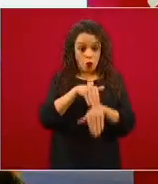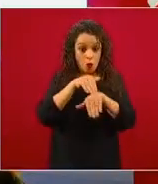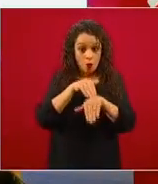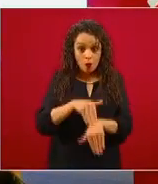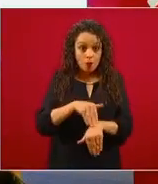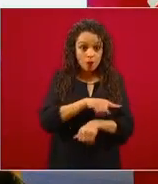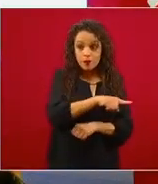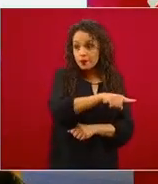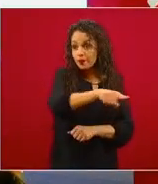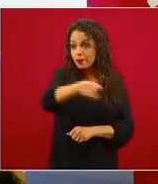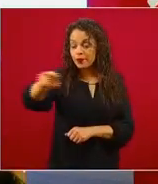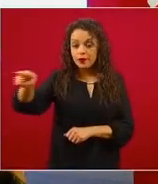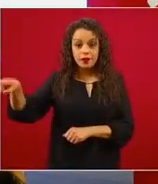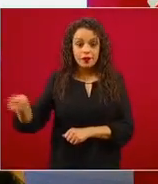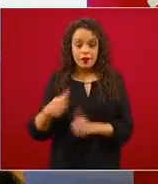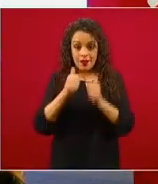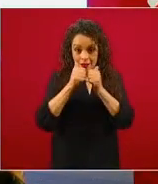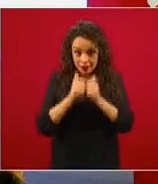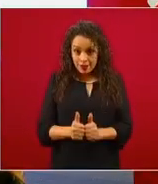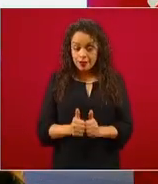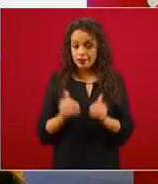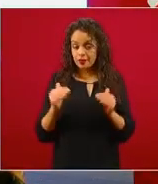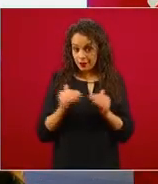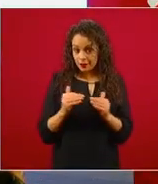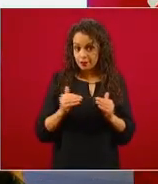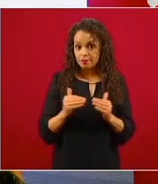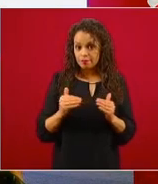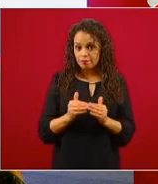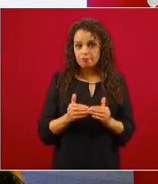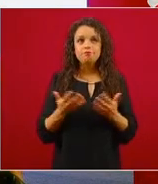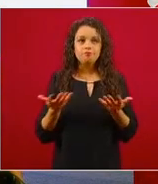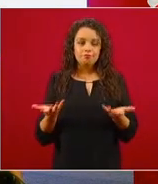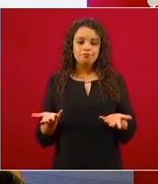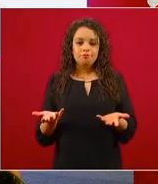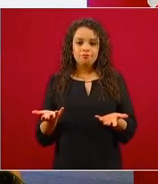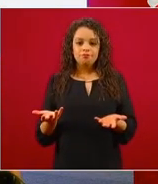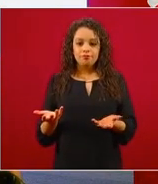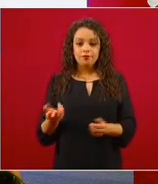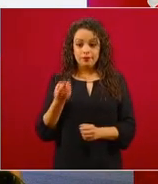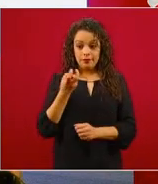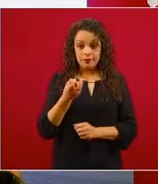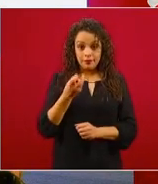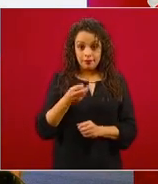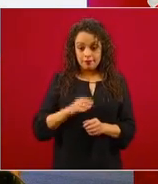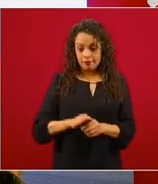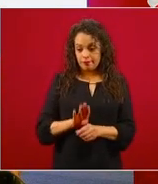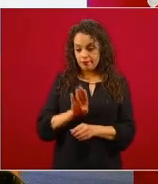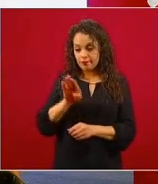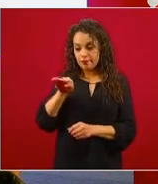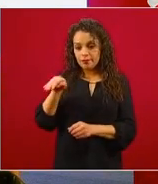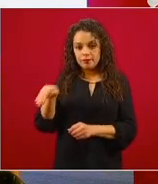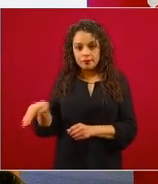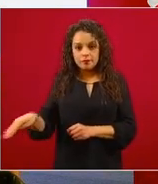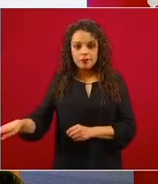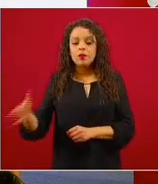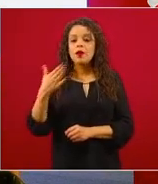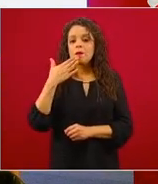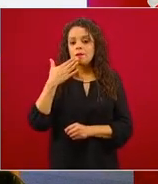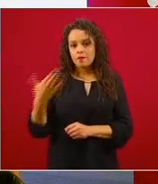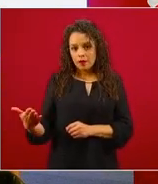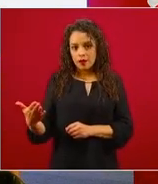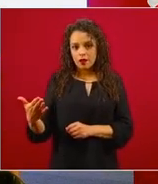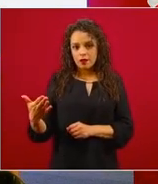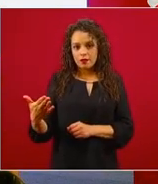fulfilled will continue to be fulfilled if and only if we continue to stay home and we continue